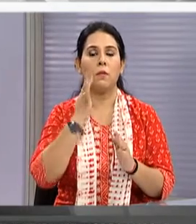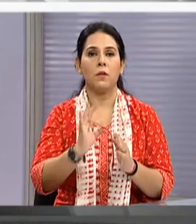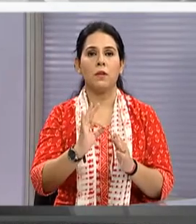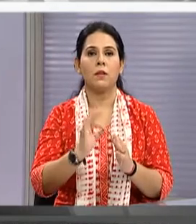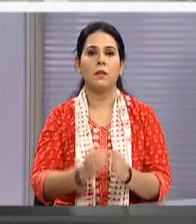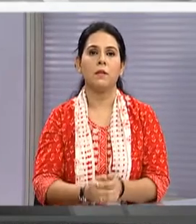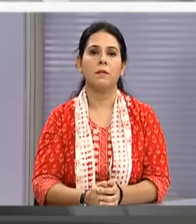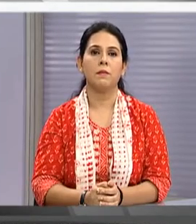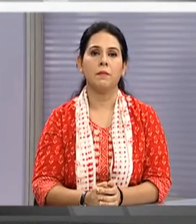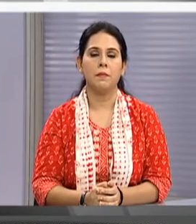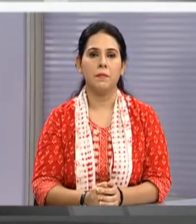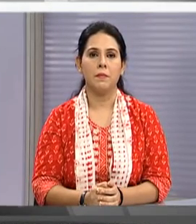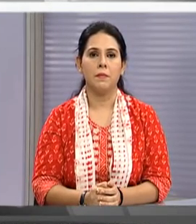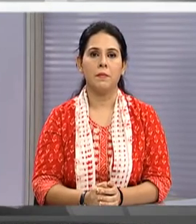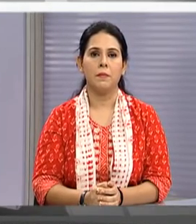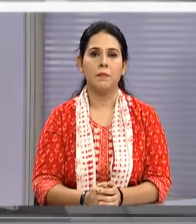priority.